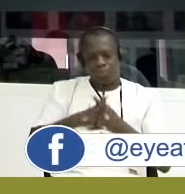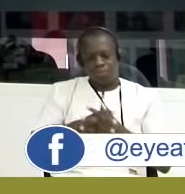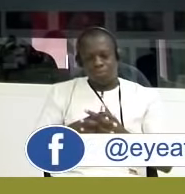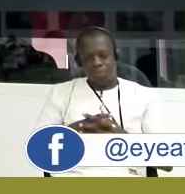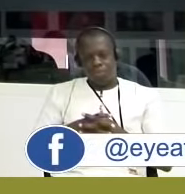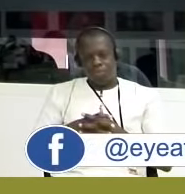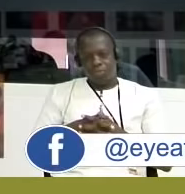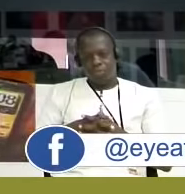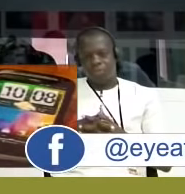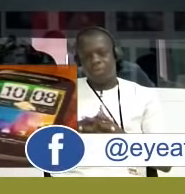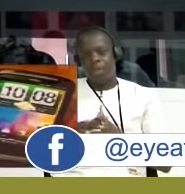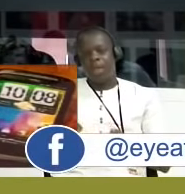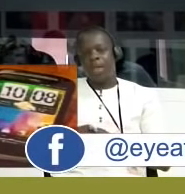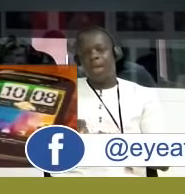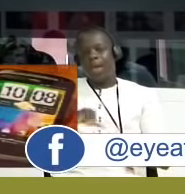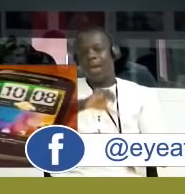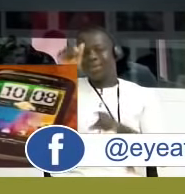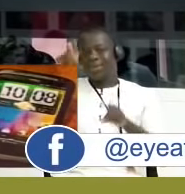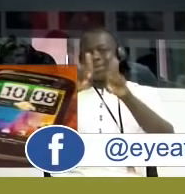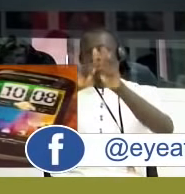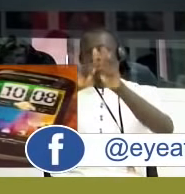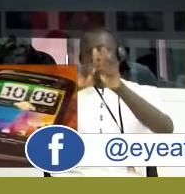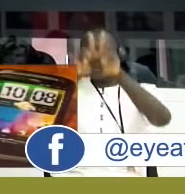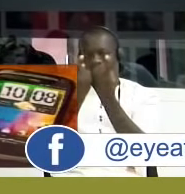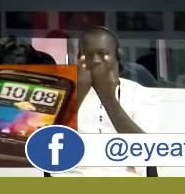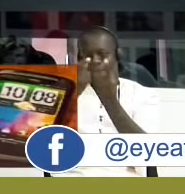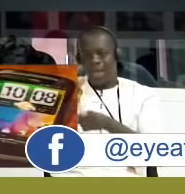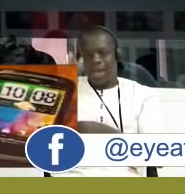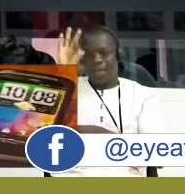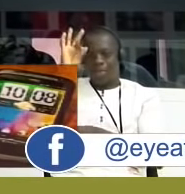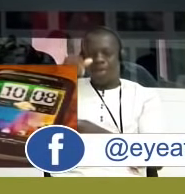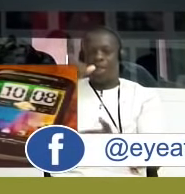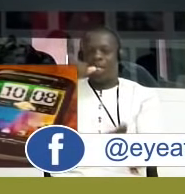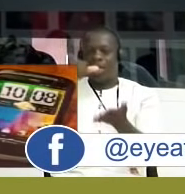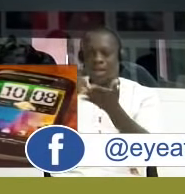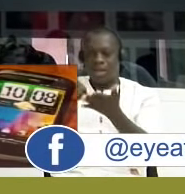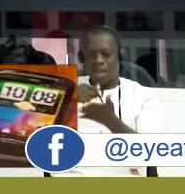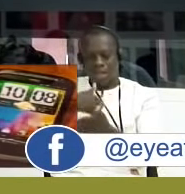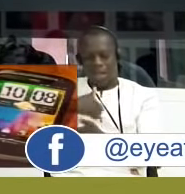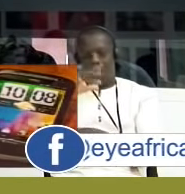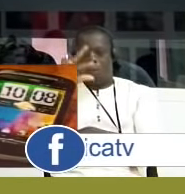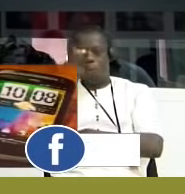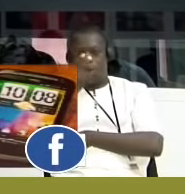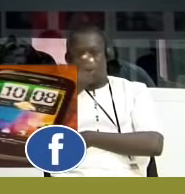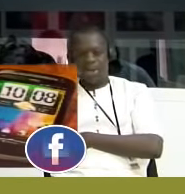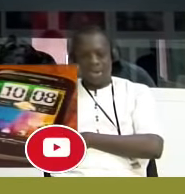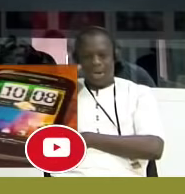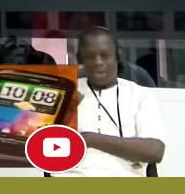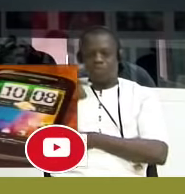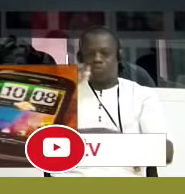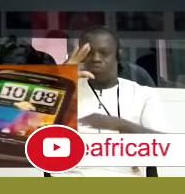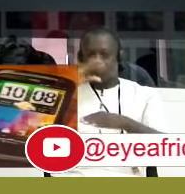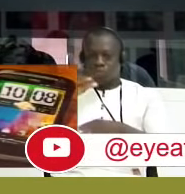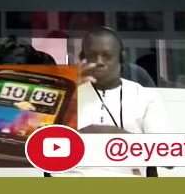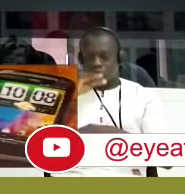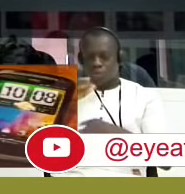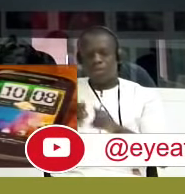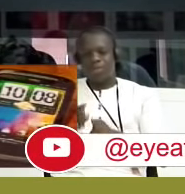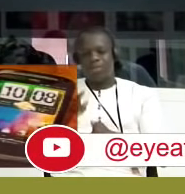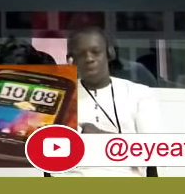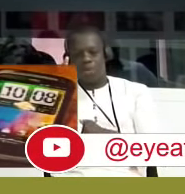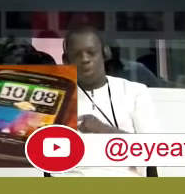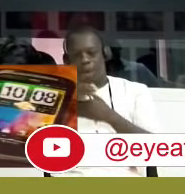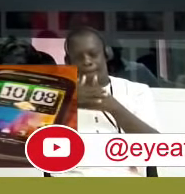And that is quite a general appointment letter. Yes. So I would like to talk a little bit more in concrete terms what